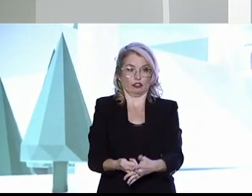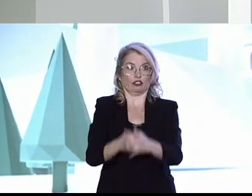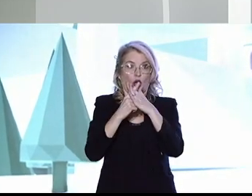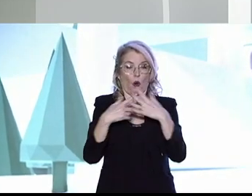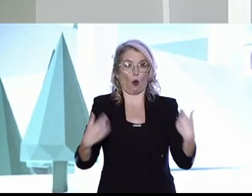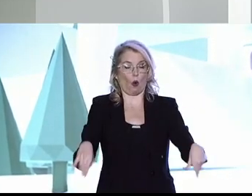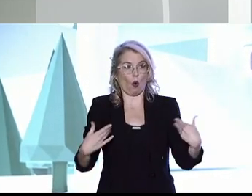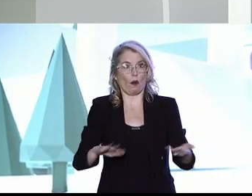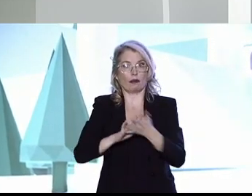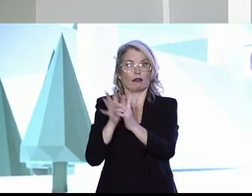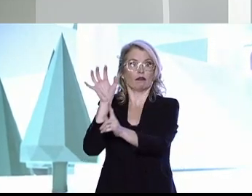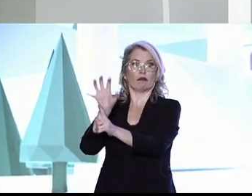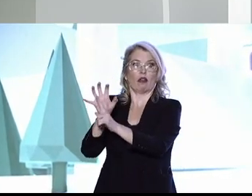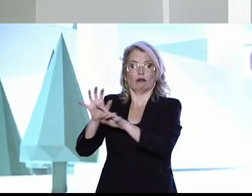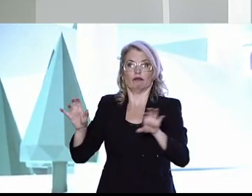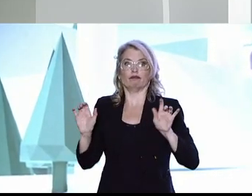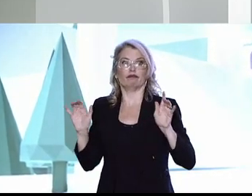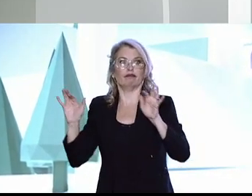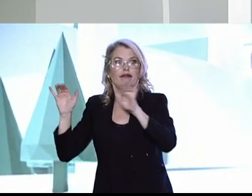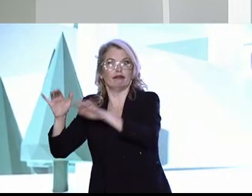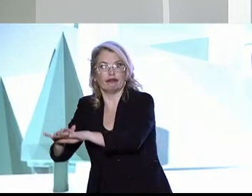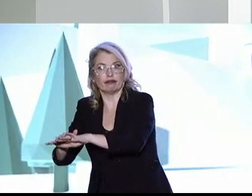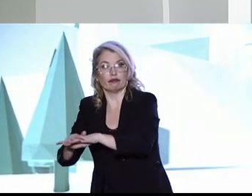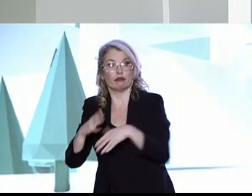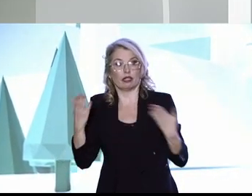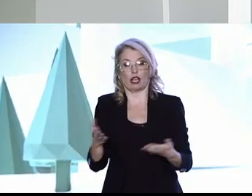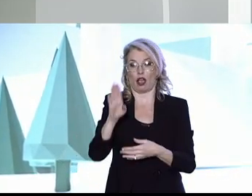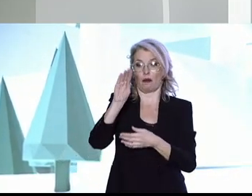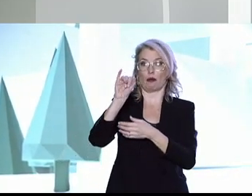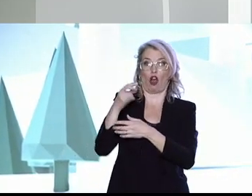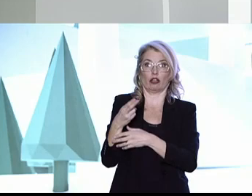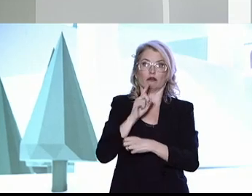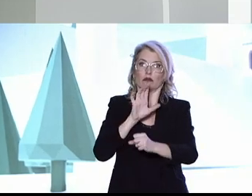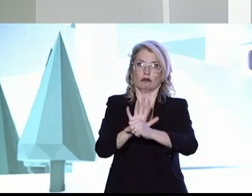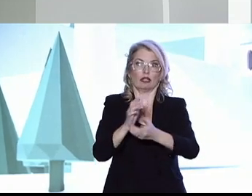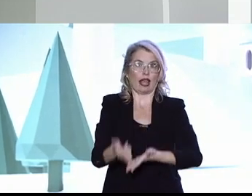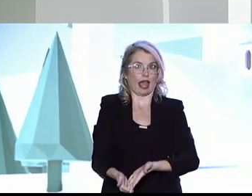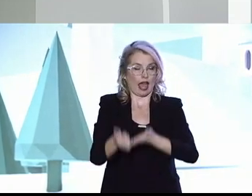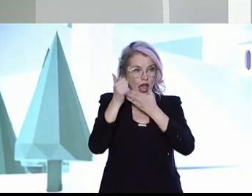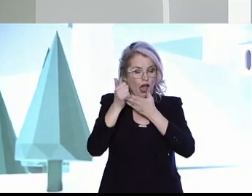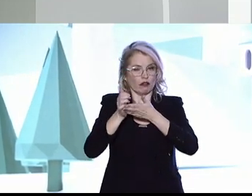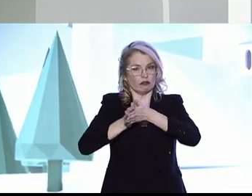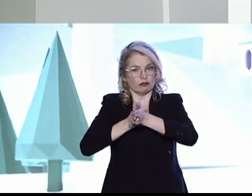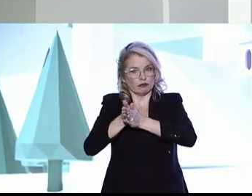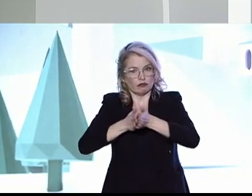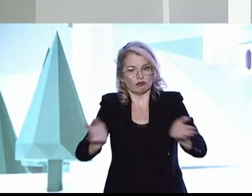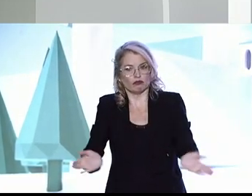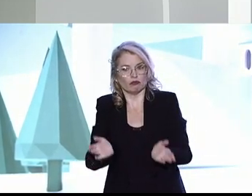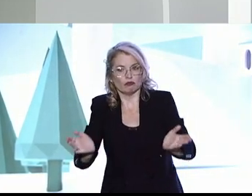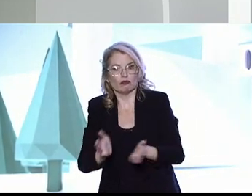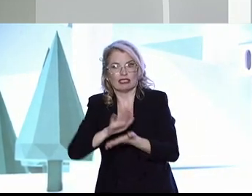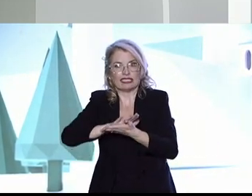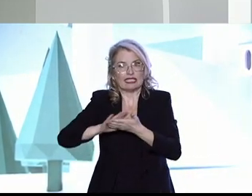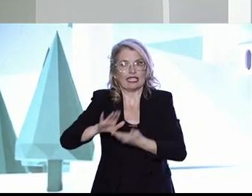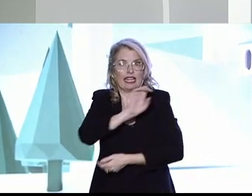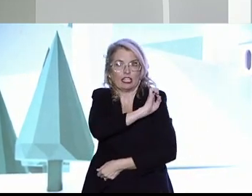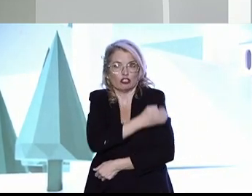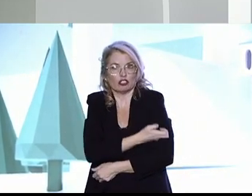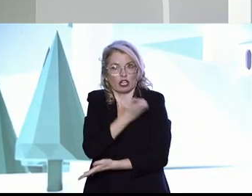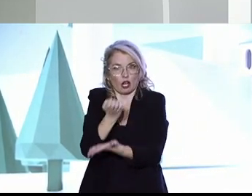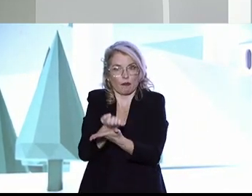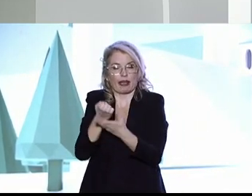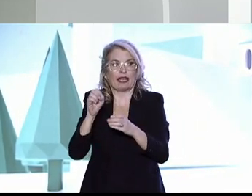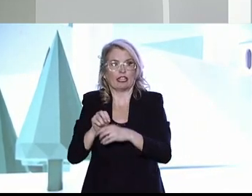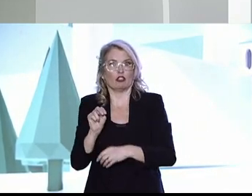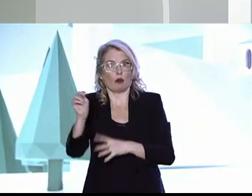kickstarting a lot of activity. And at Bosch, we're committed to help drive forward the clean energy economy in